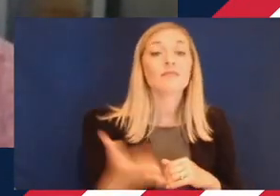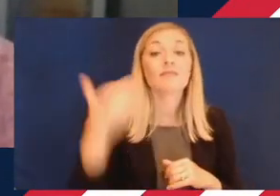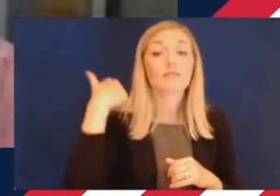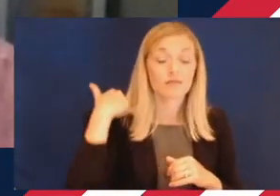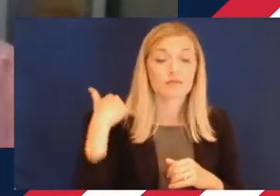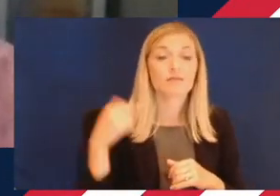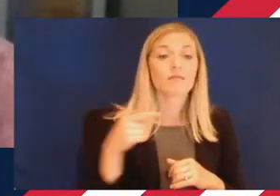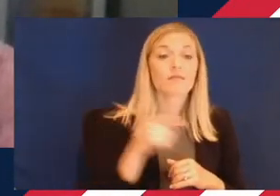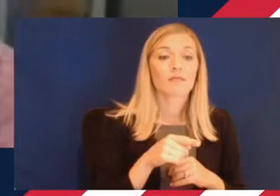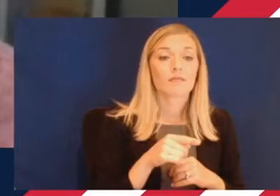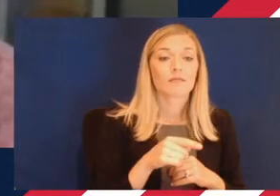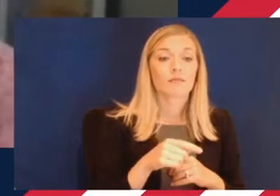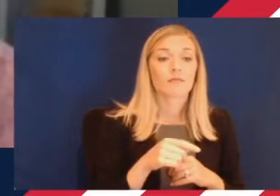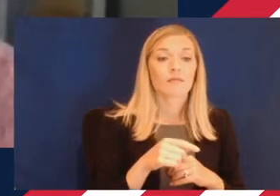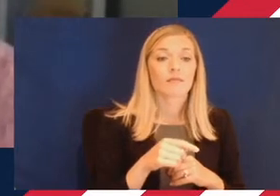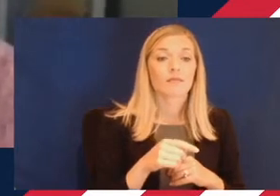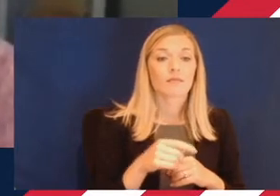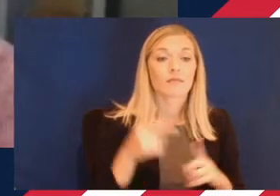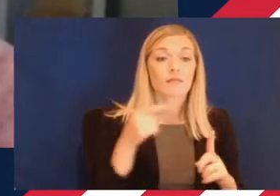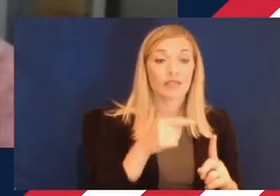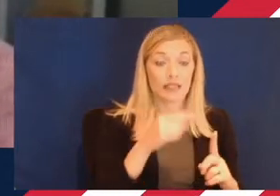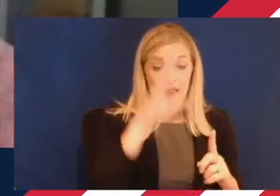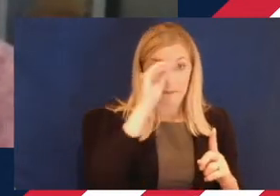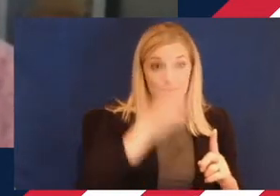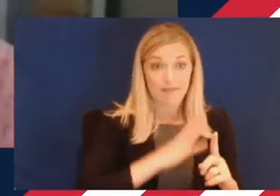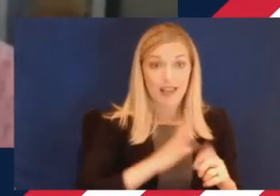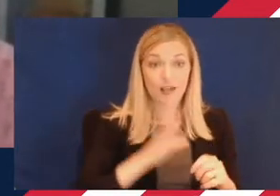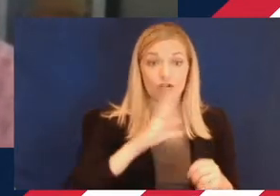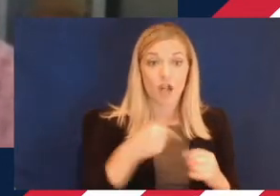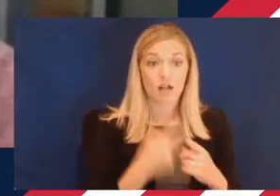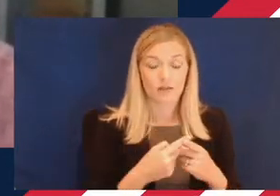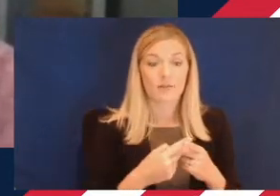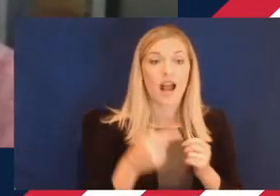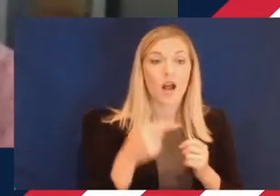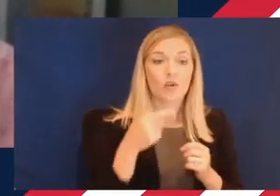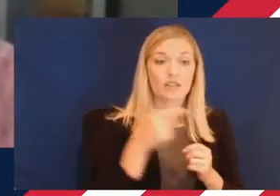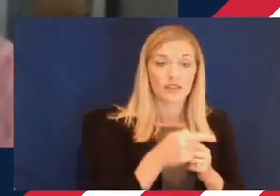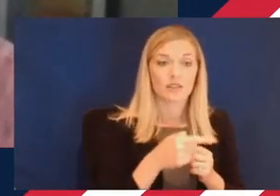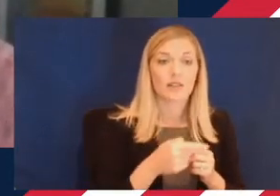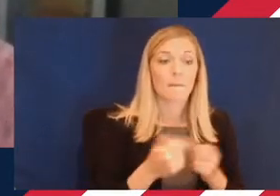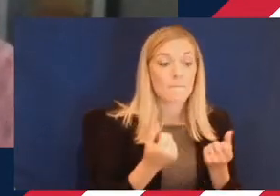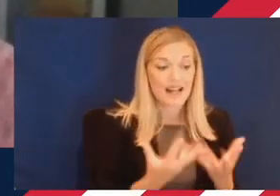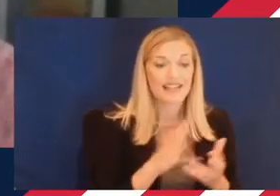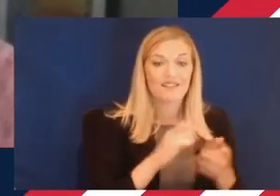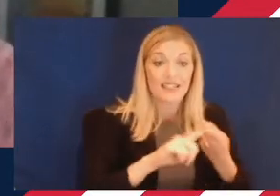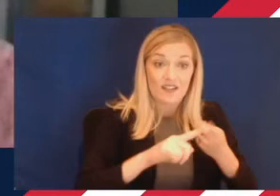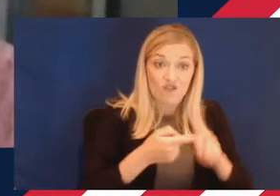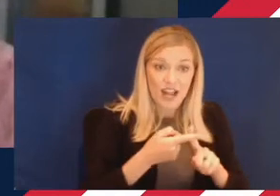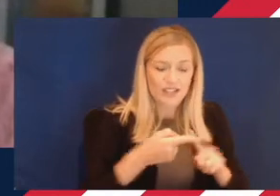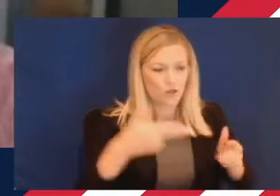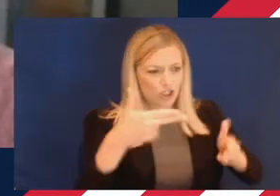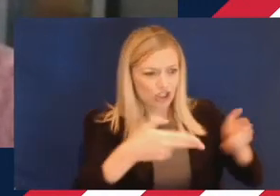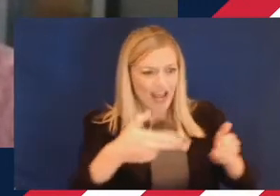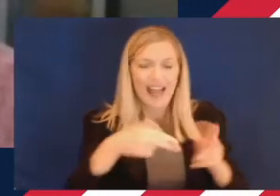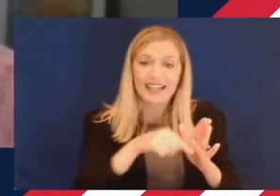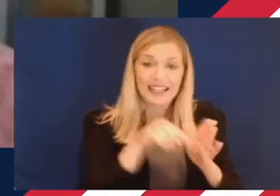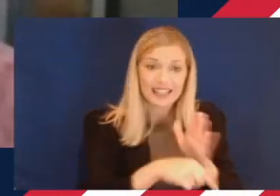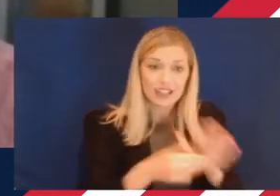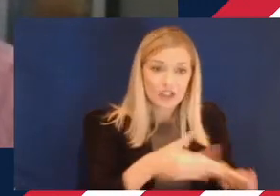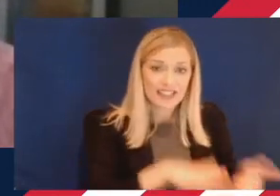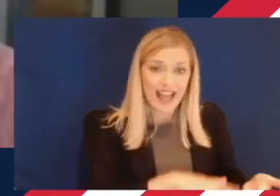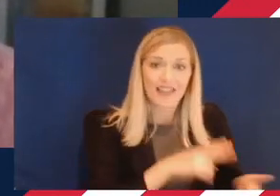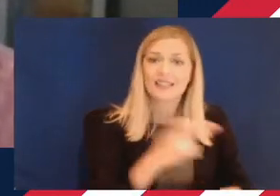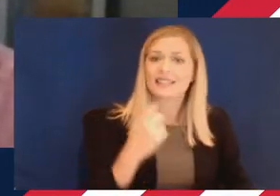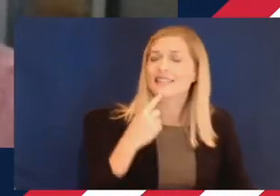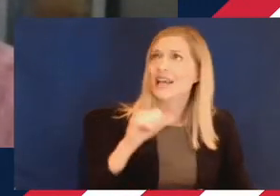many of his friends were shot and stabbed to death, and he spoke a truth that we all need to hear. Don't be happy for me that I overcame